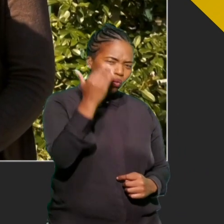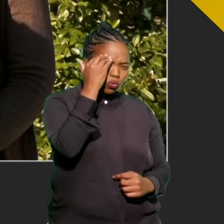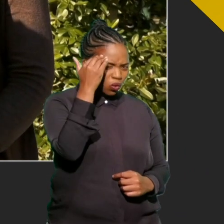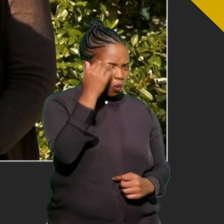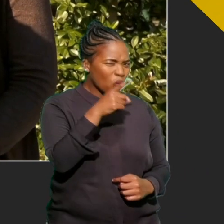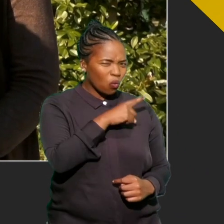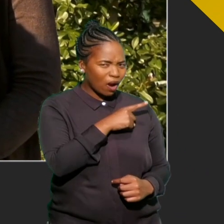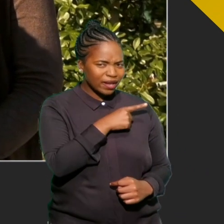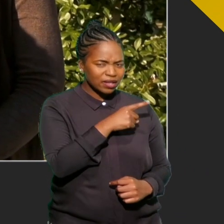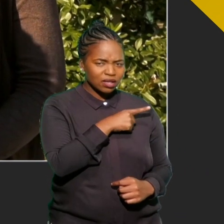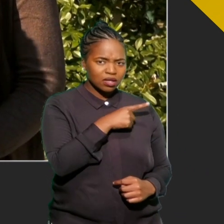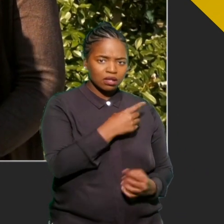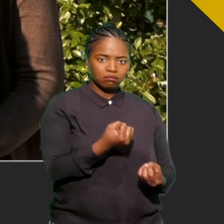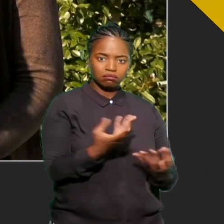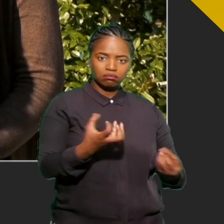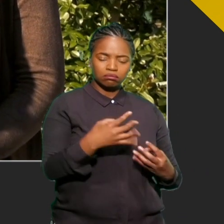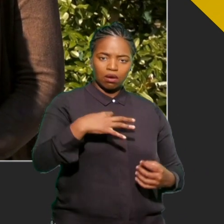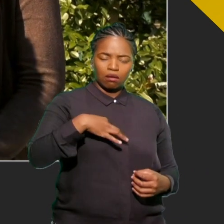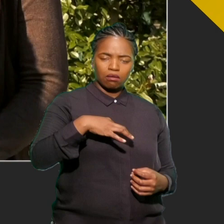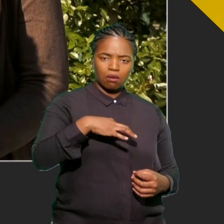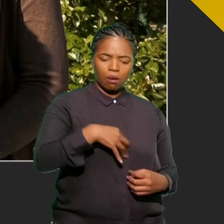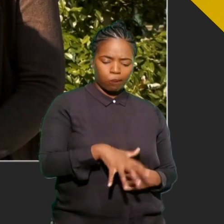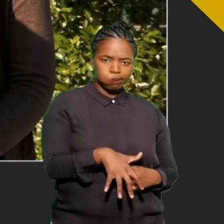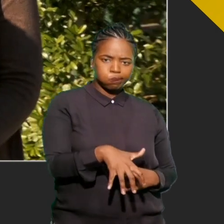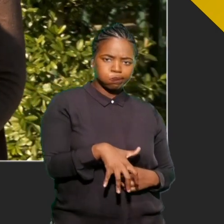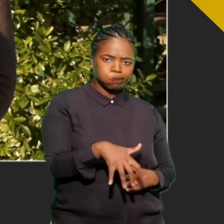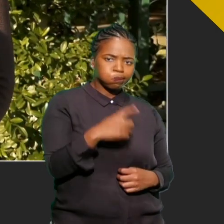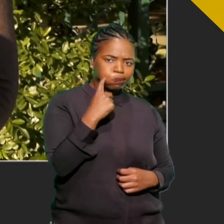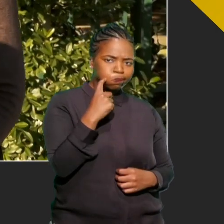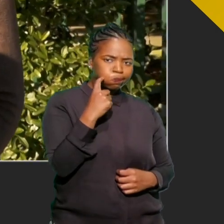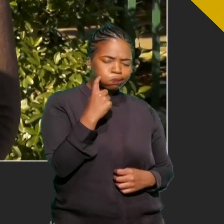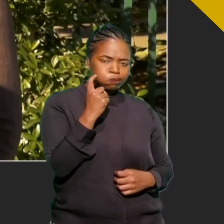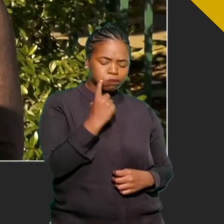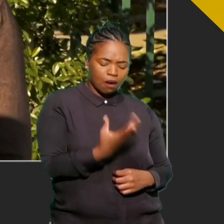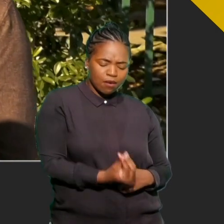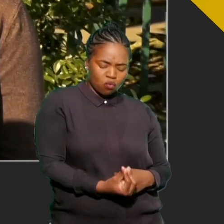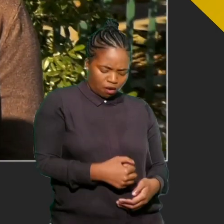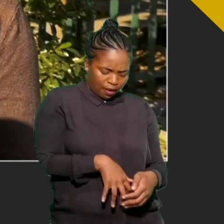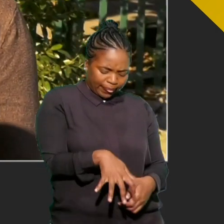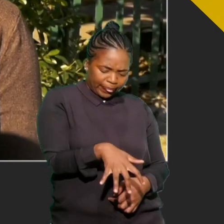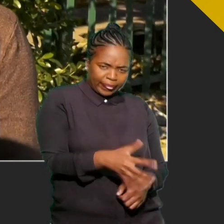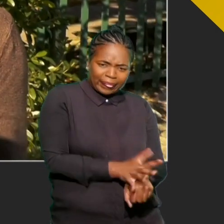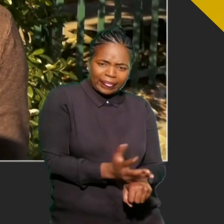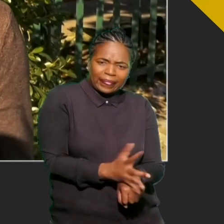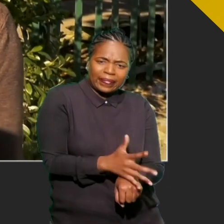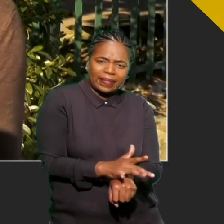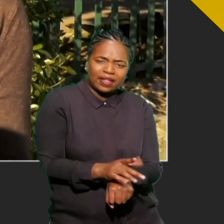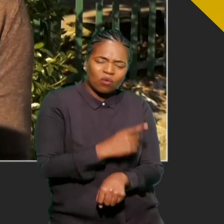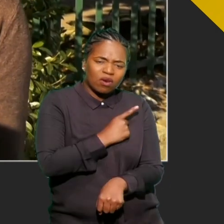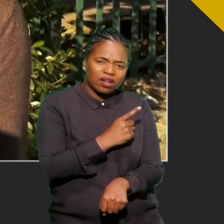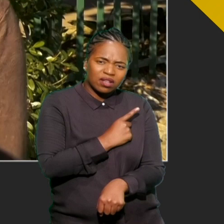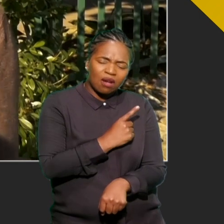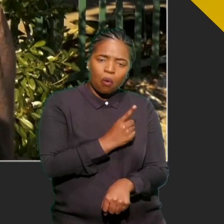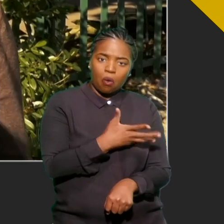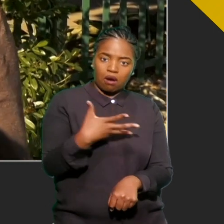do you think there's a rise in the number of maternal deaths amongst teenagers today? Well, to begin with, they're